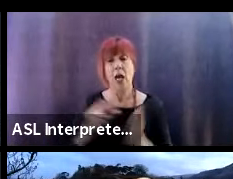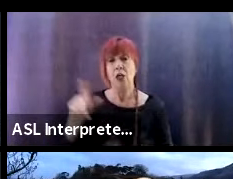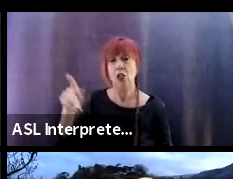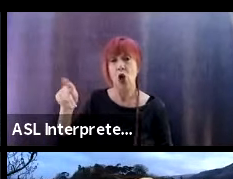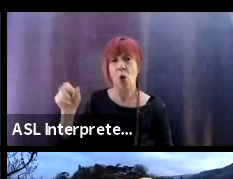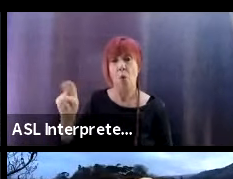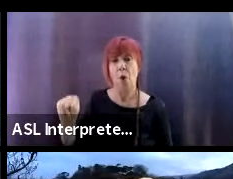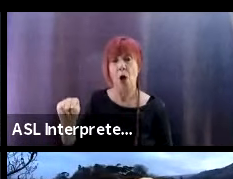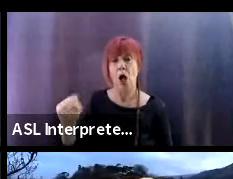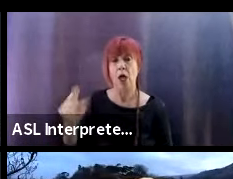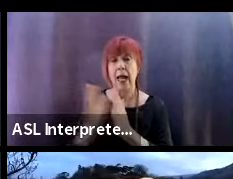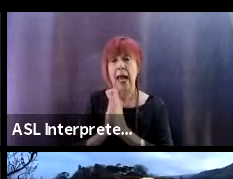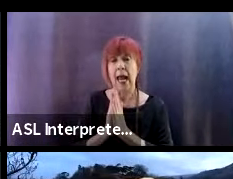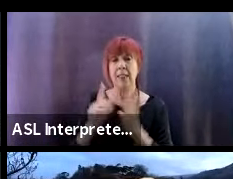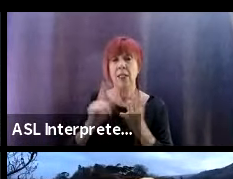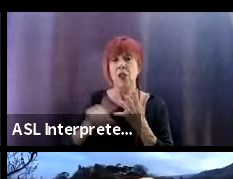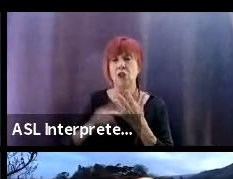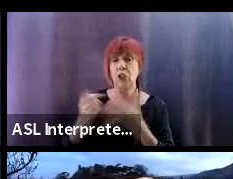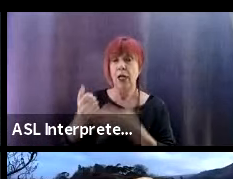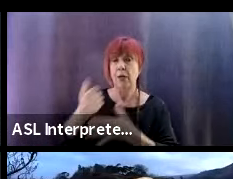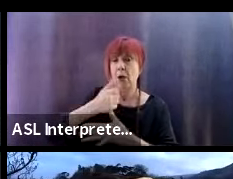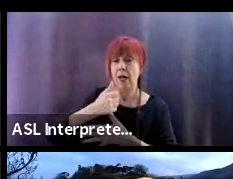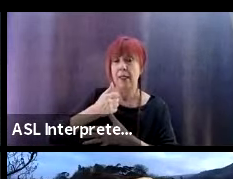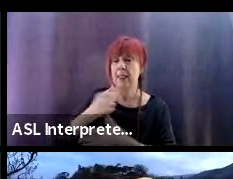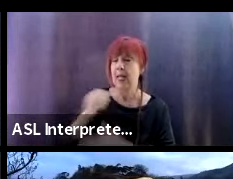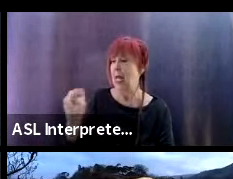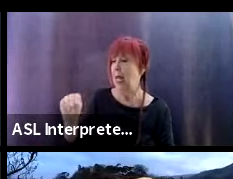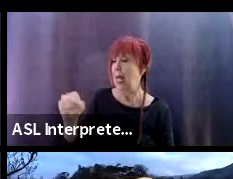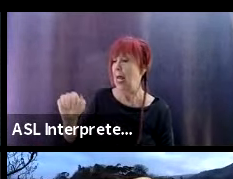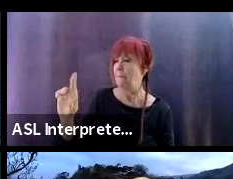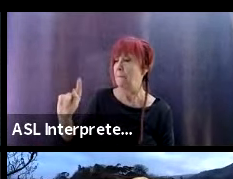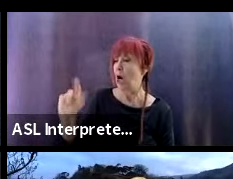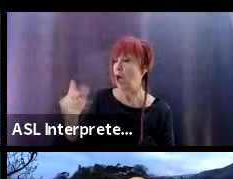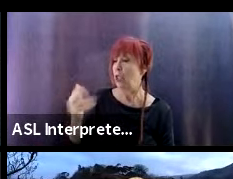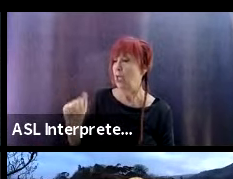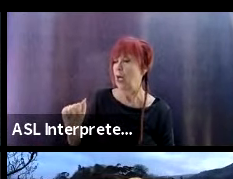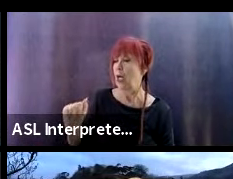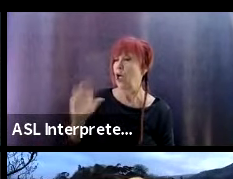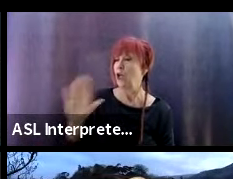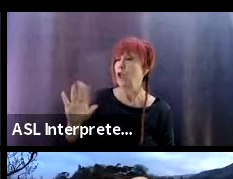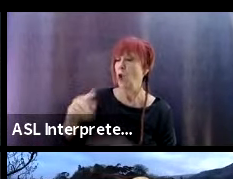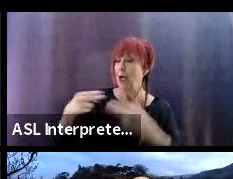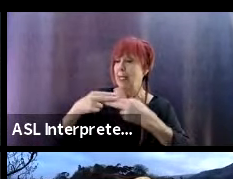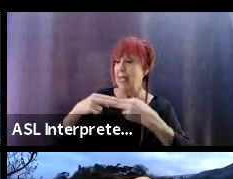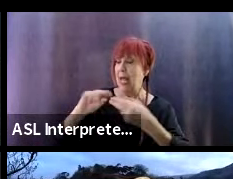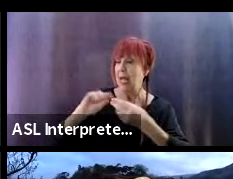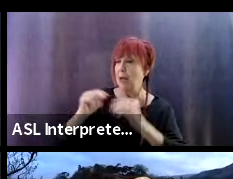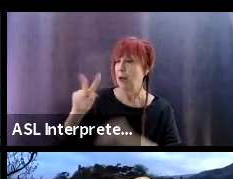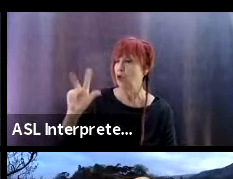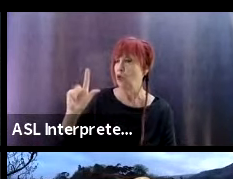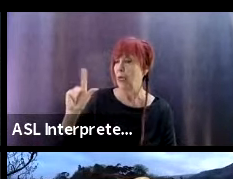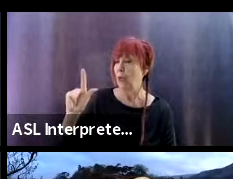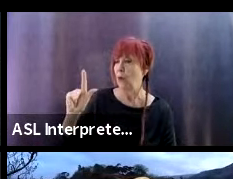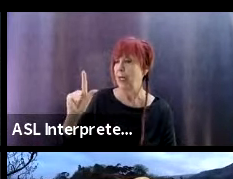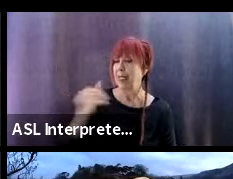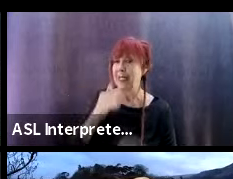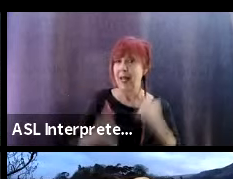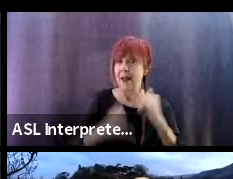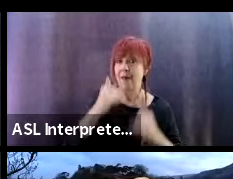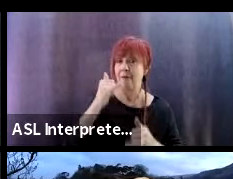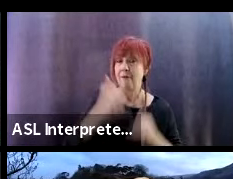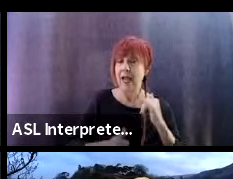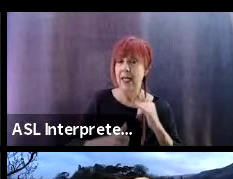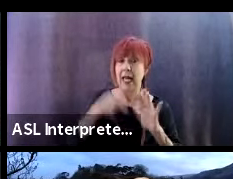on the priorities, and then Marta, in your slide number 23, it talks about finalizing details on options for homebound